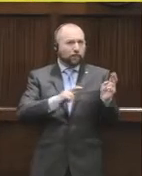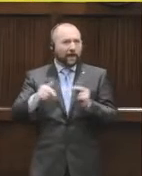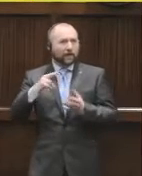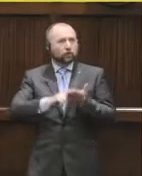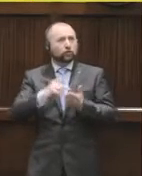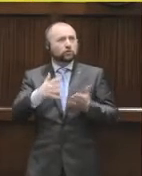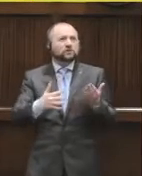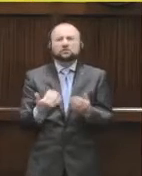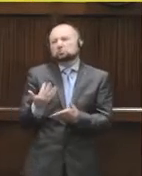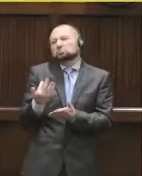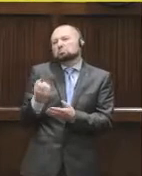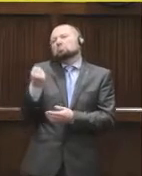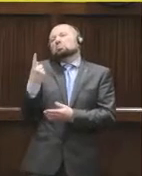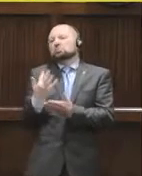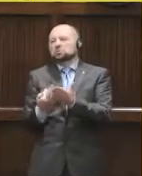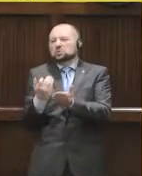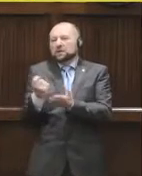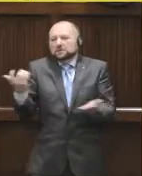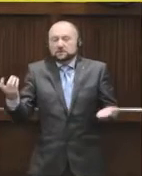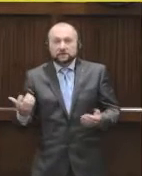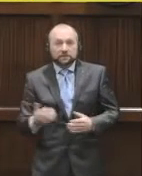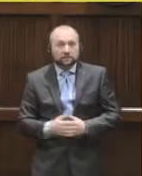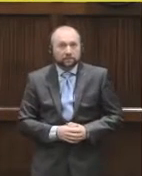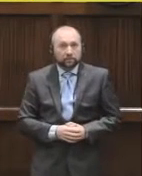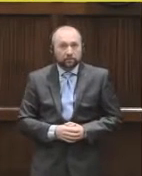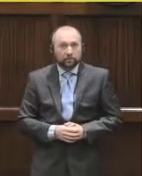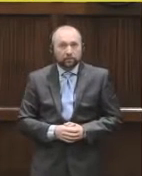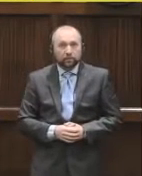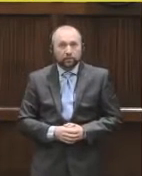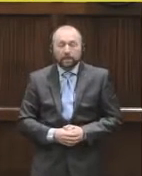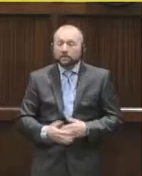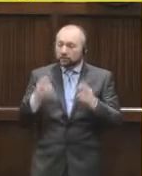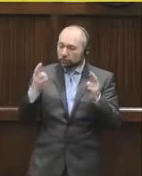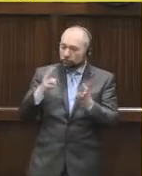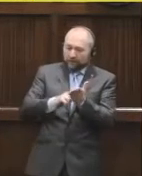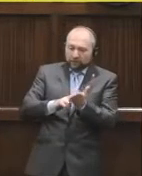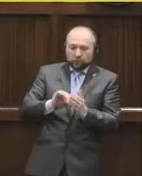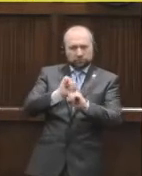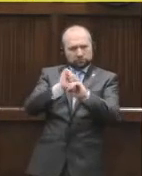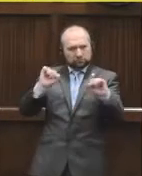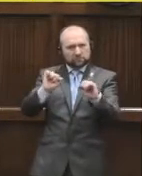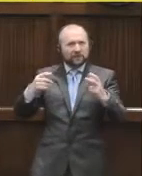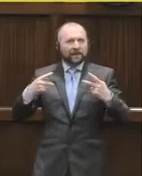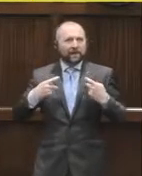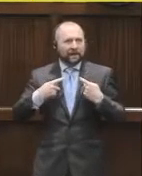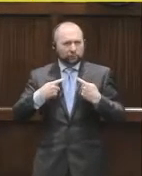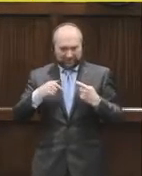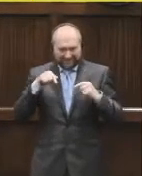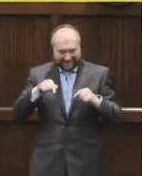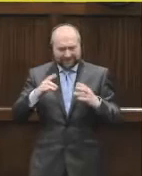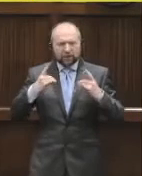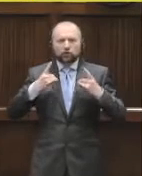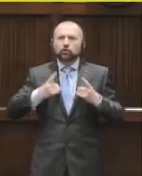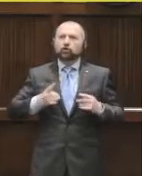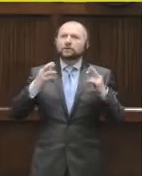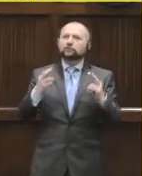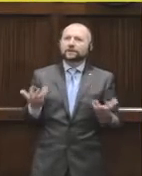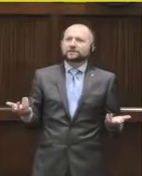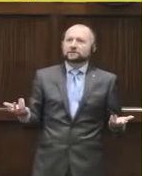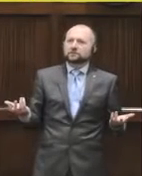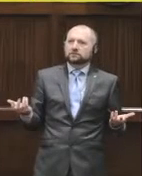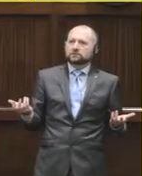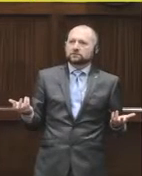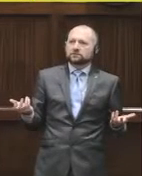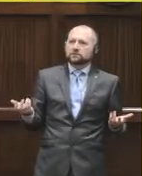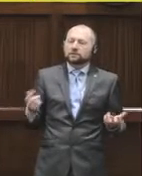to occasional usage. The right to use one's language is a human right. Unfortunately,